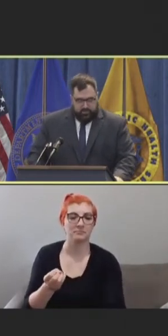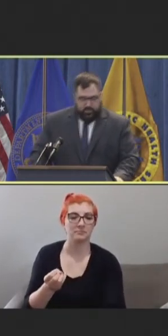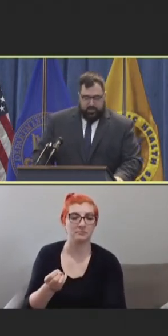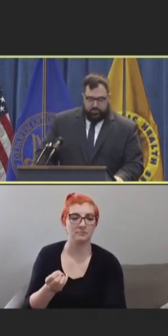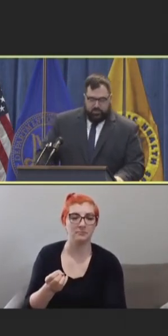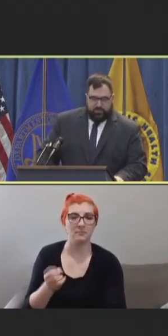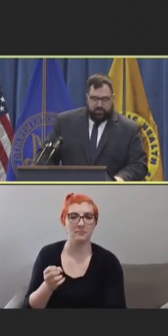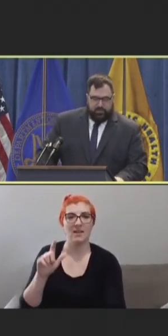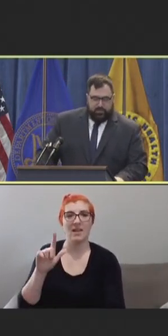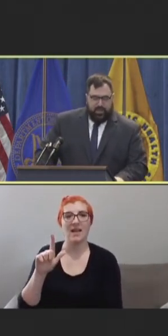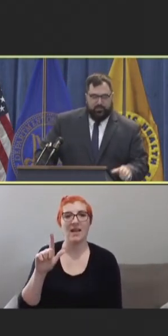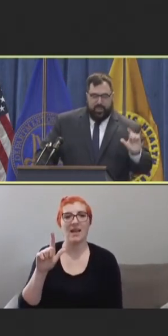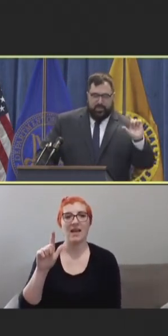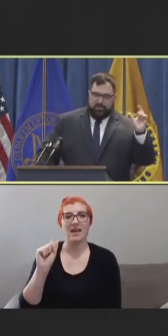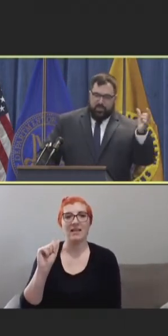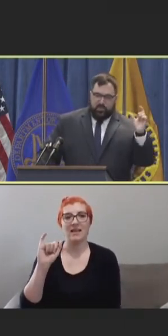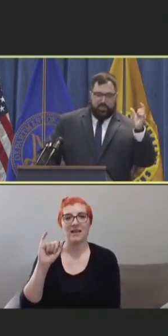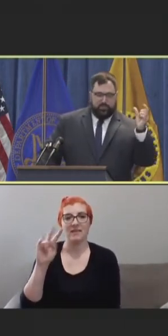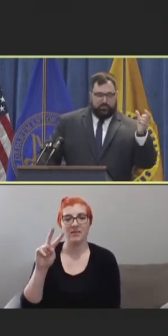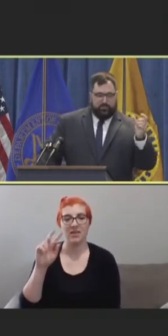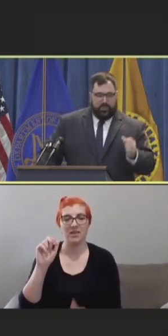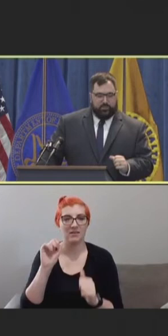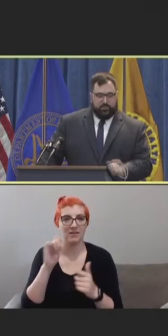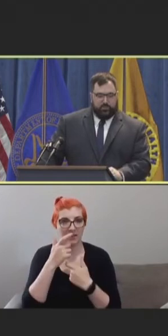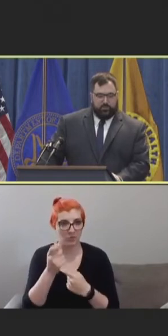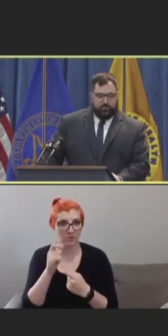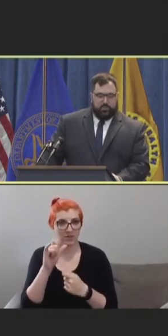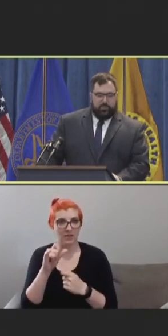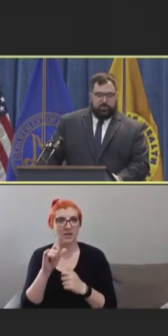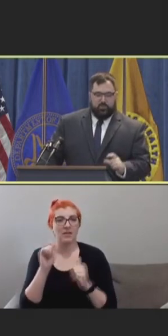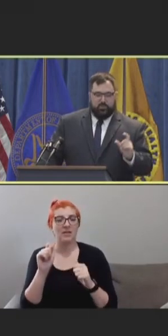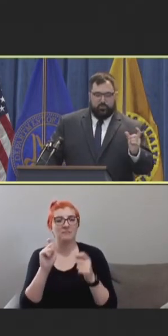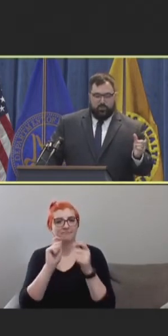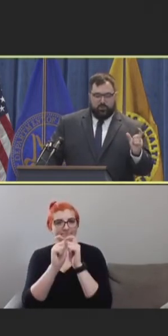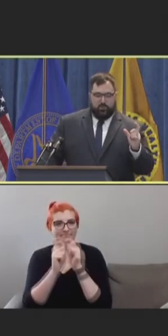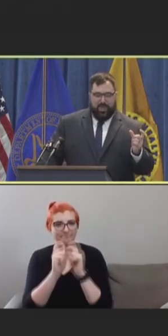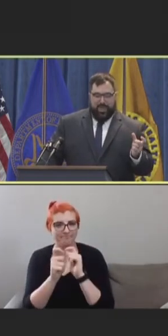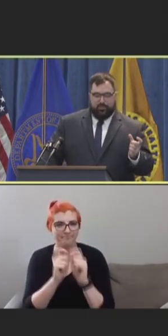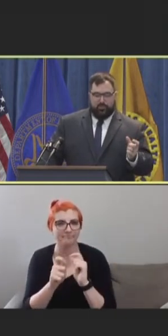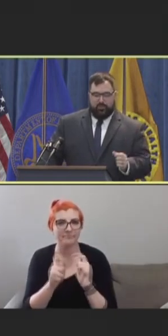LAIVs, interestingly, can have that attenuation fine-tuned. You